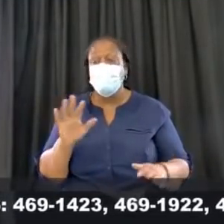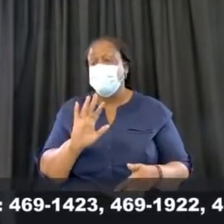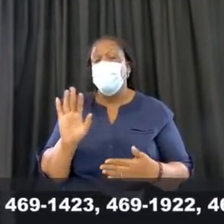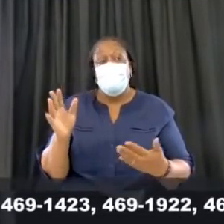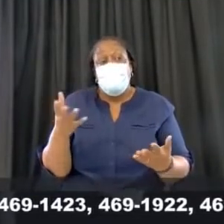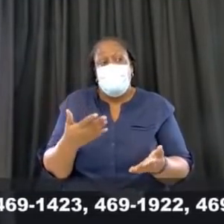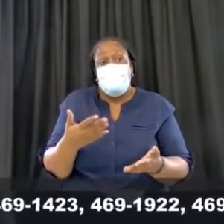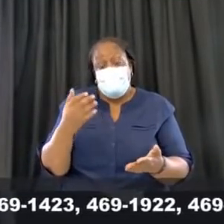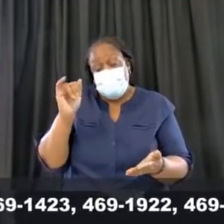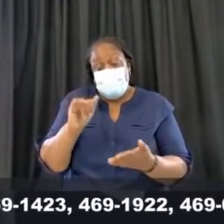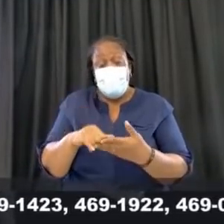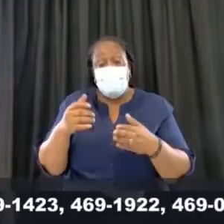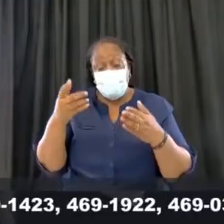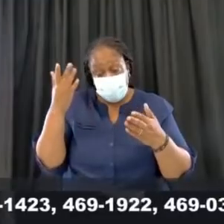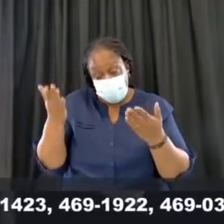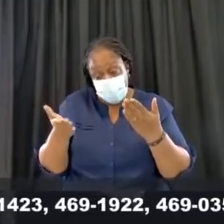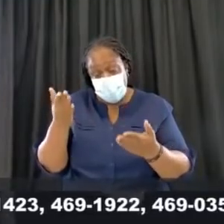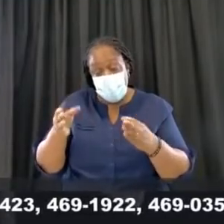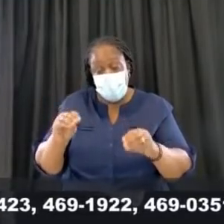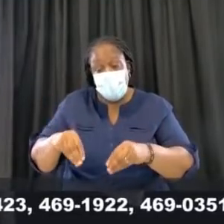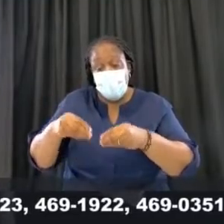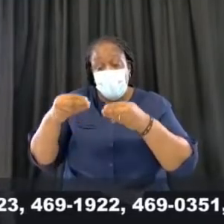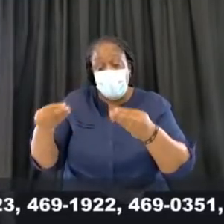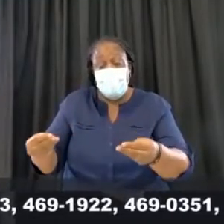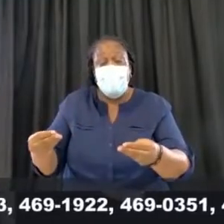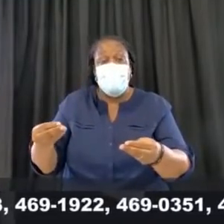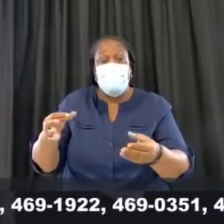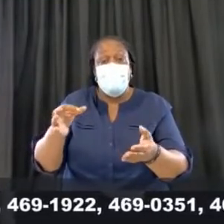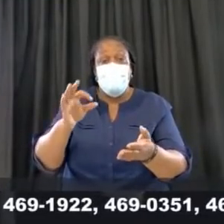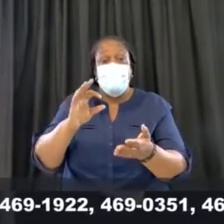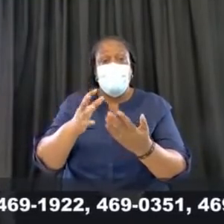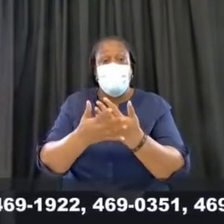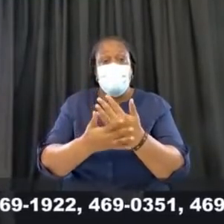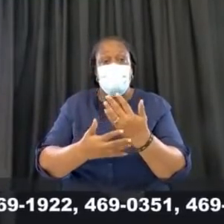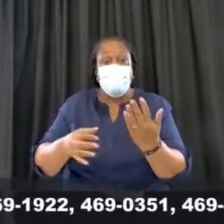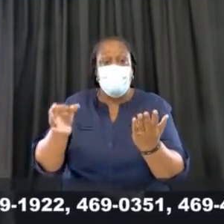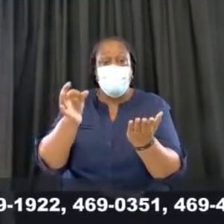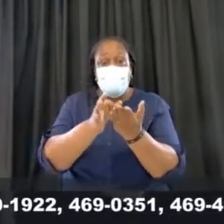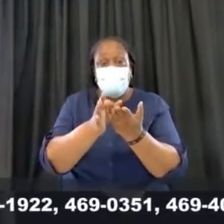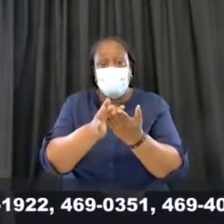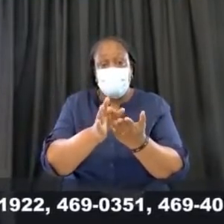clot. Okay, but we don't have any information about any major side effects.